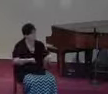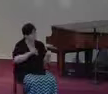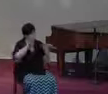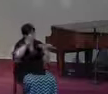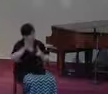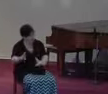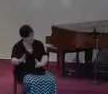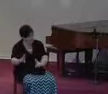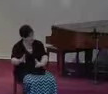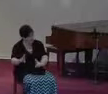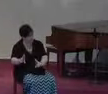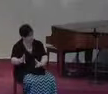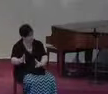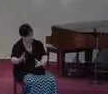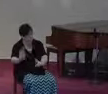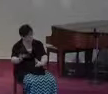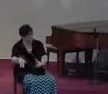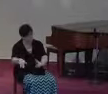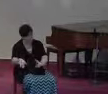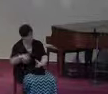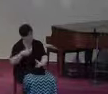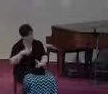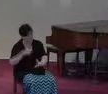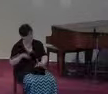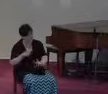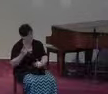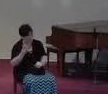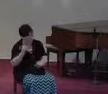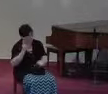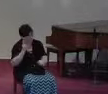"I'm going to do something amazing.